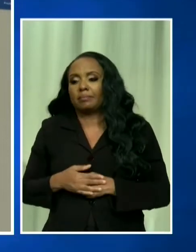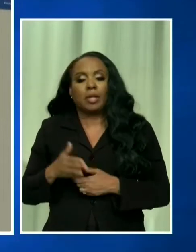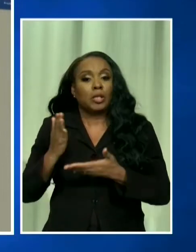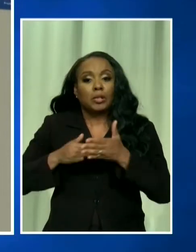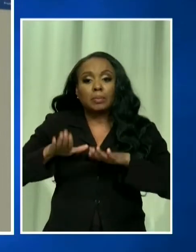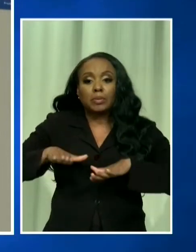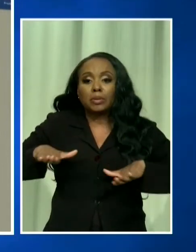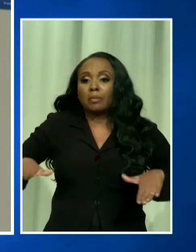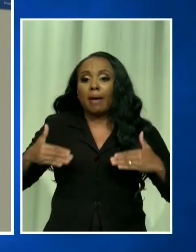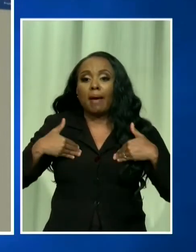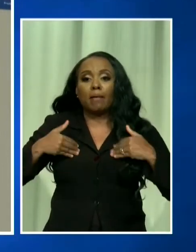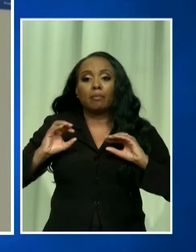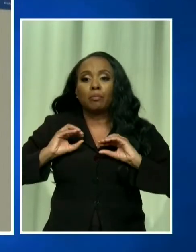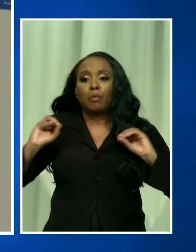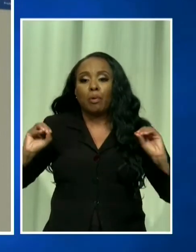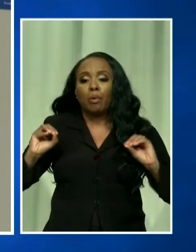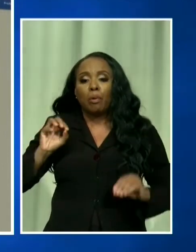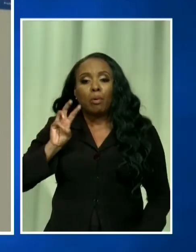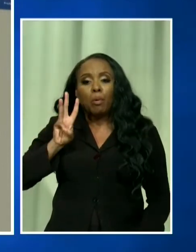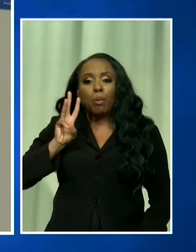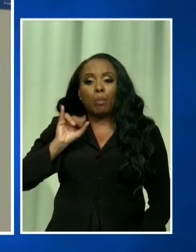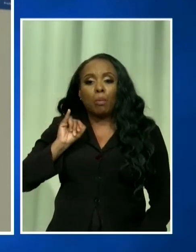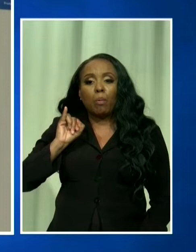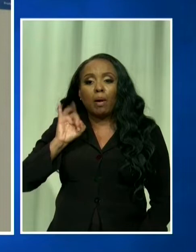and not able to take part in online school.